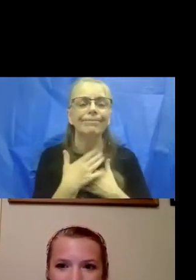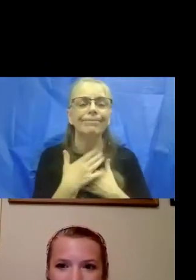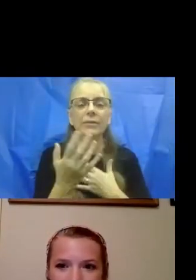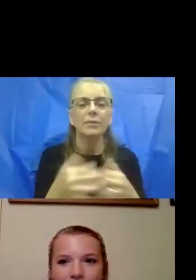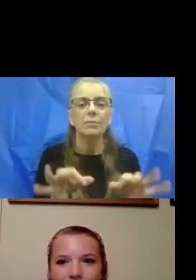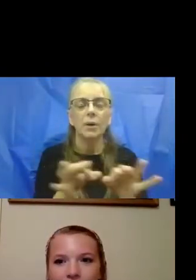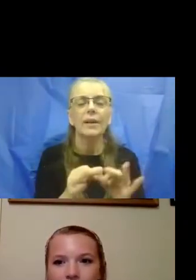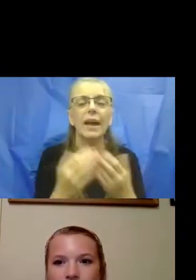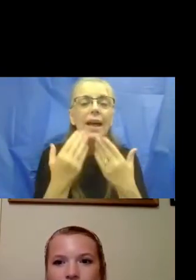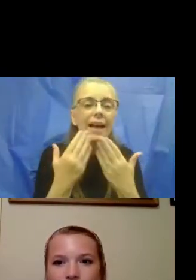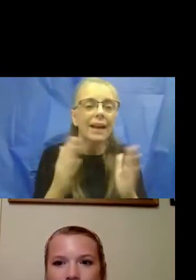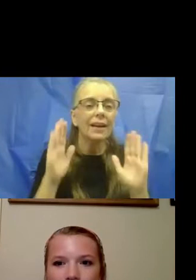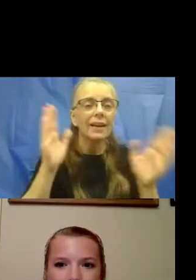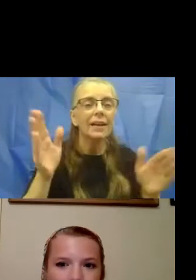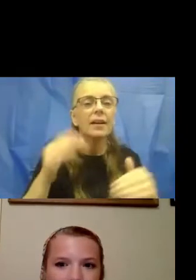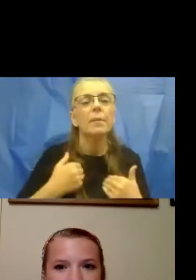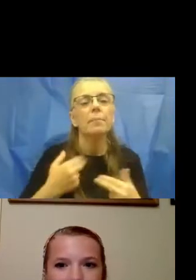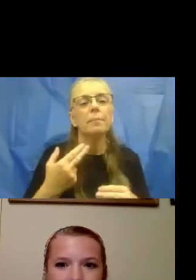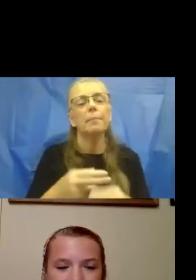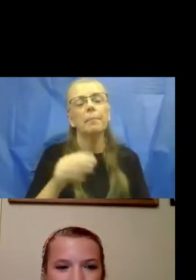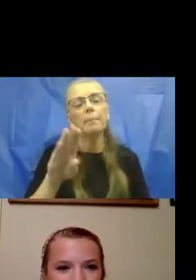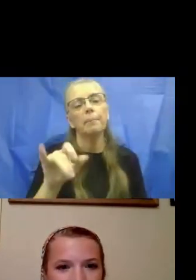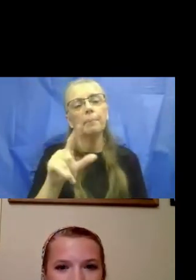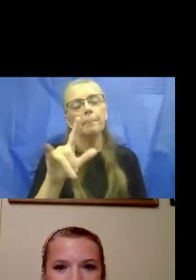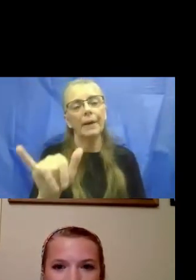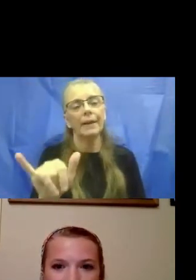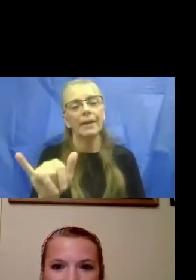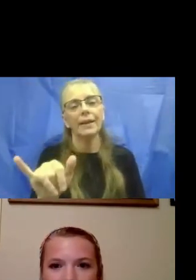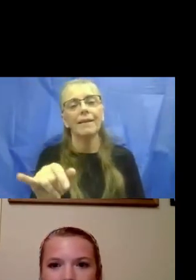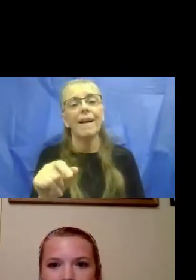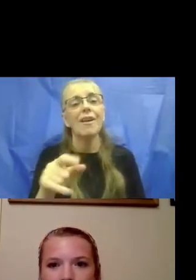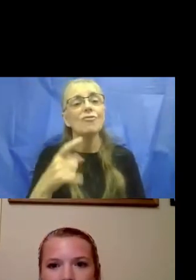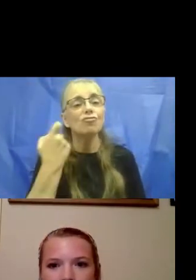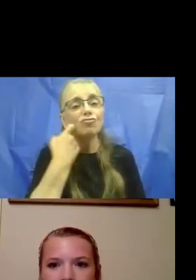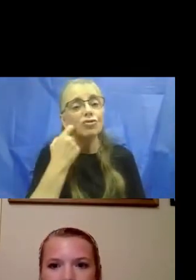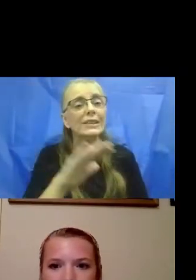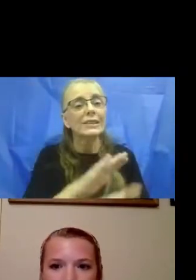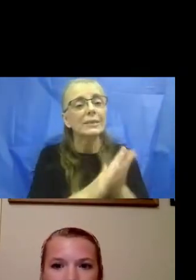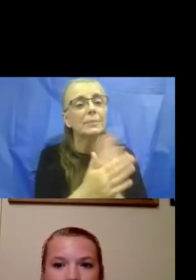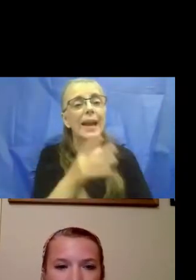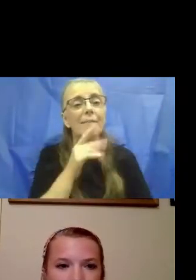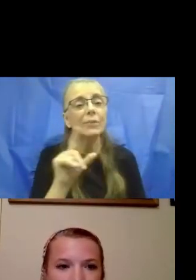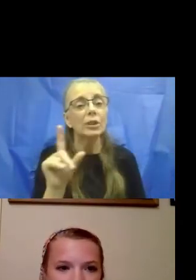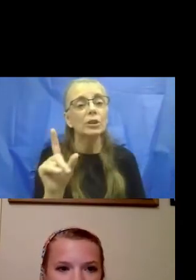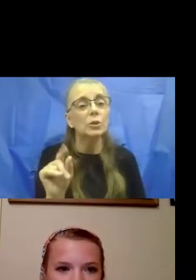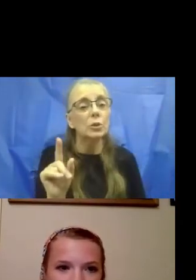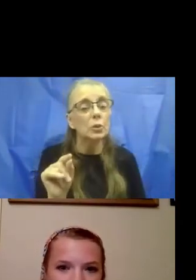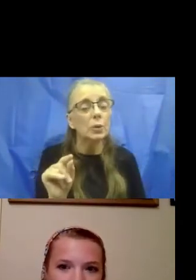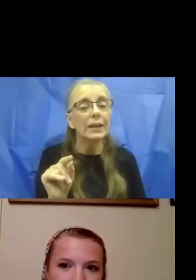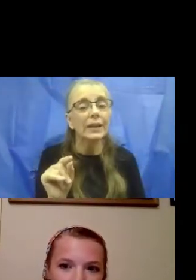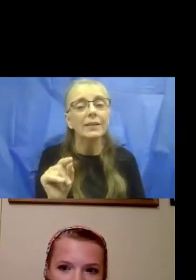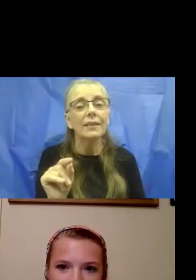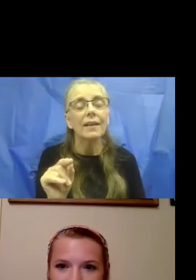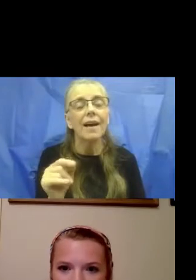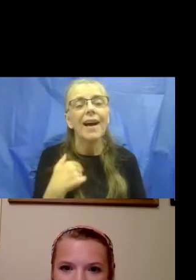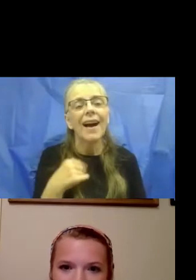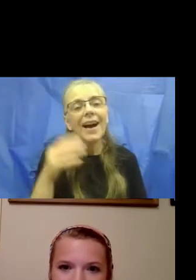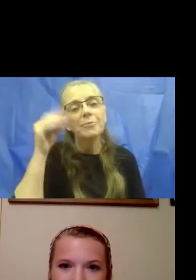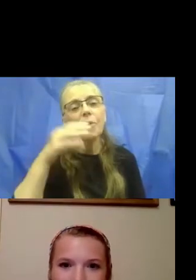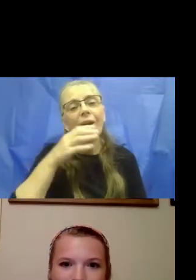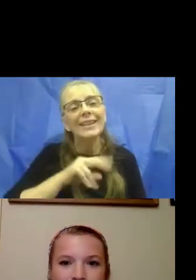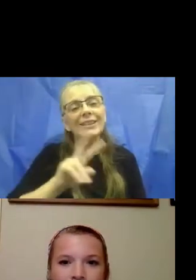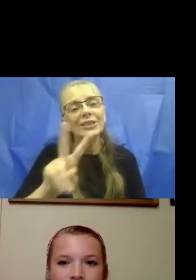Bailey. As Melissa said, I just turned 20 in August, and I'm the mother of a sweet two-year-old boy named